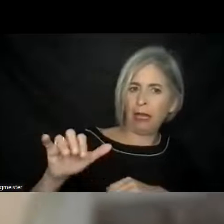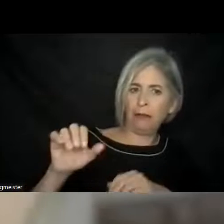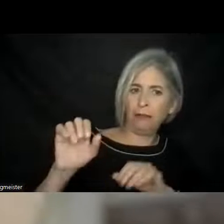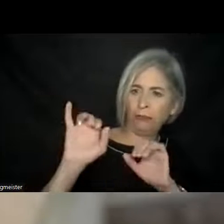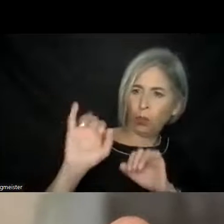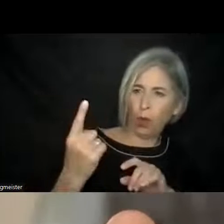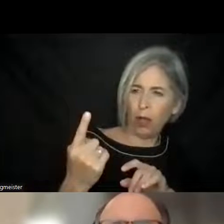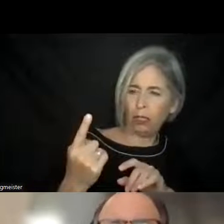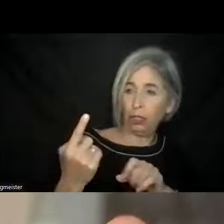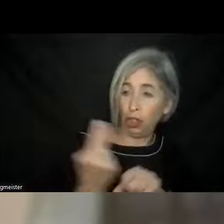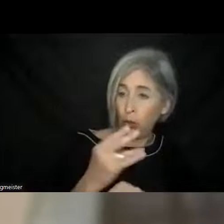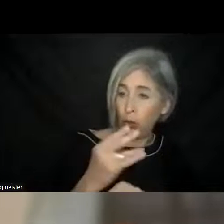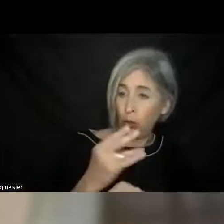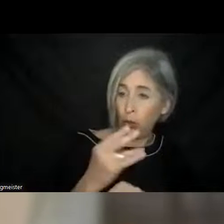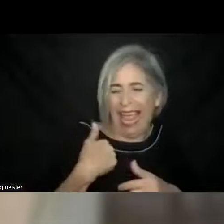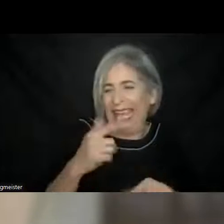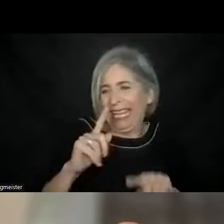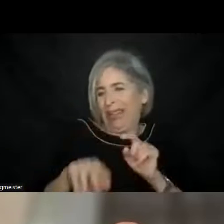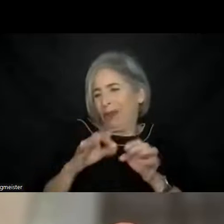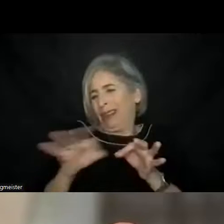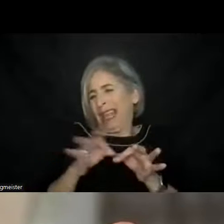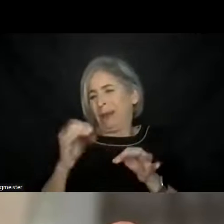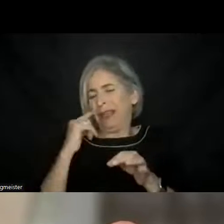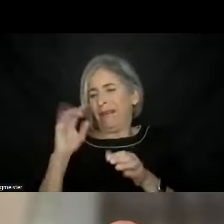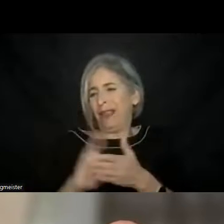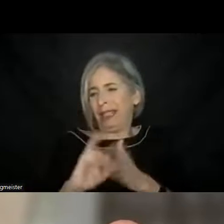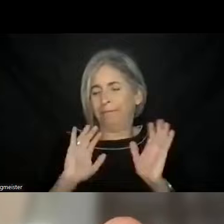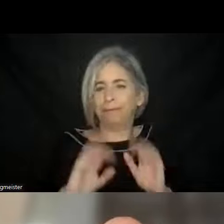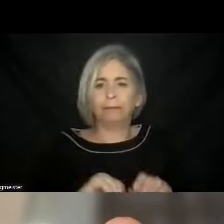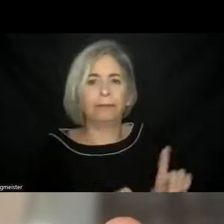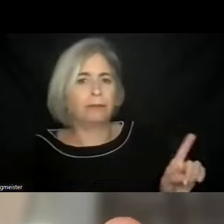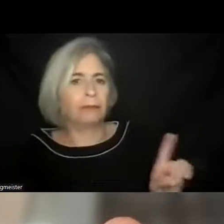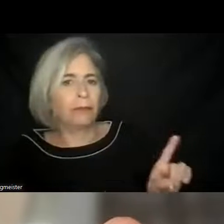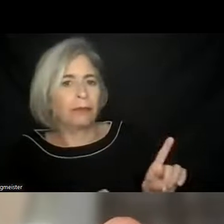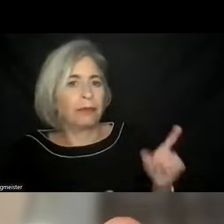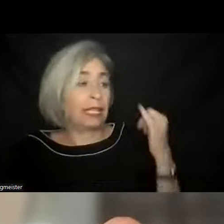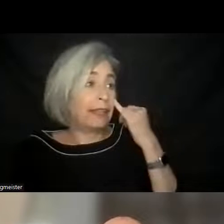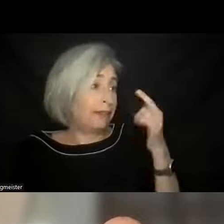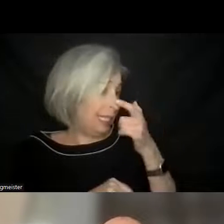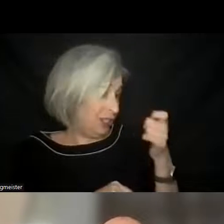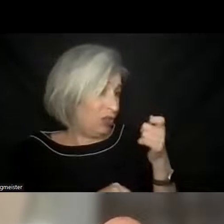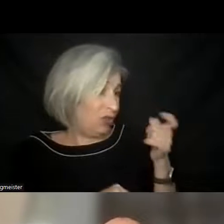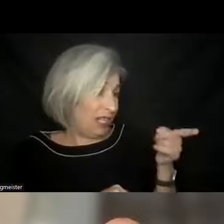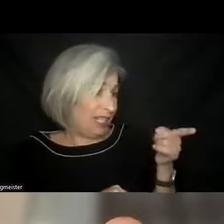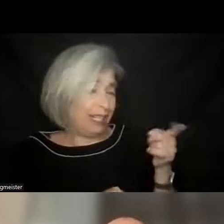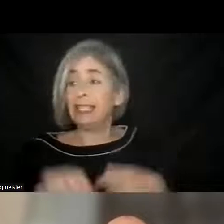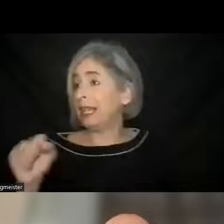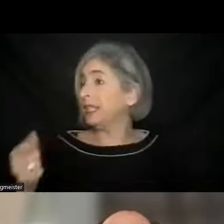if we should use it, I cannot really comment. No, it was more if it's interesting. I mean, it's it's quite